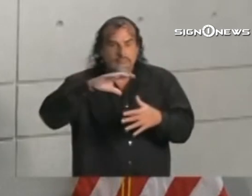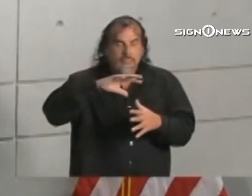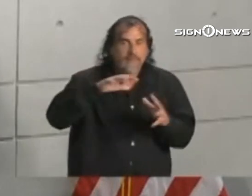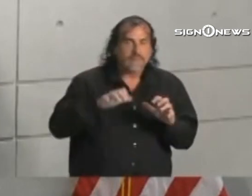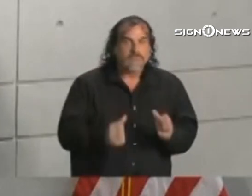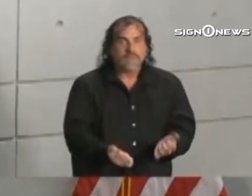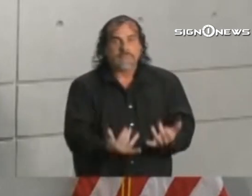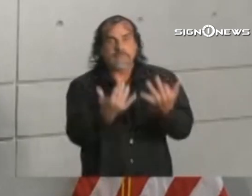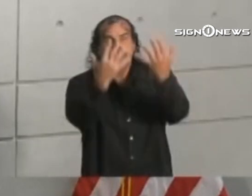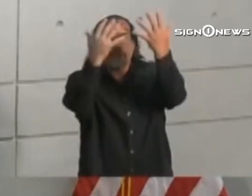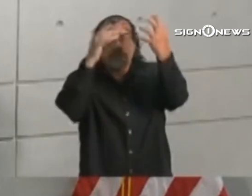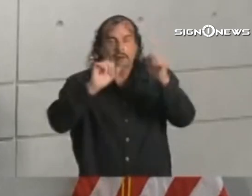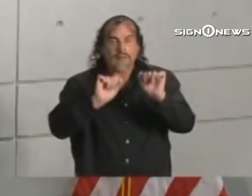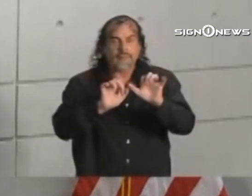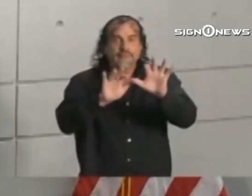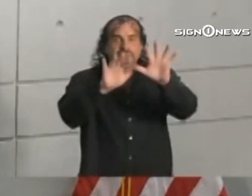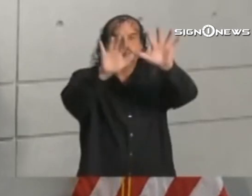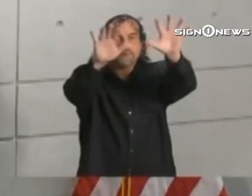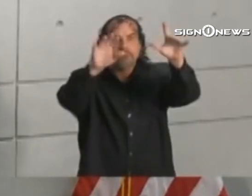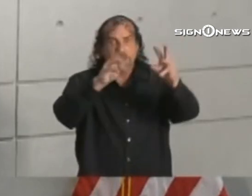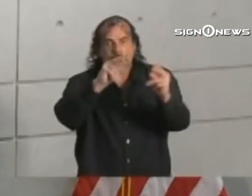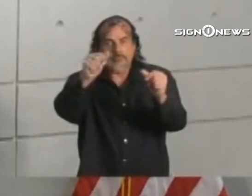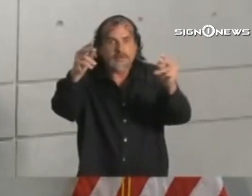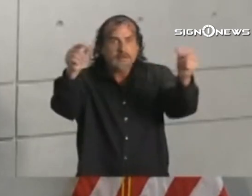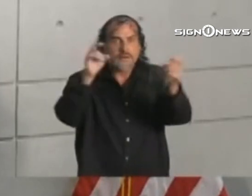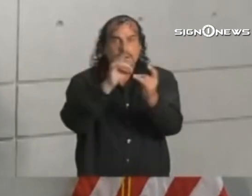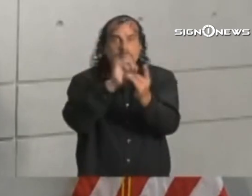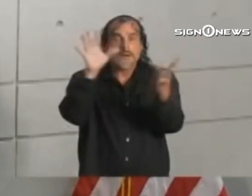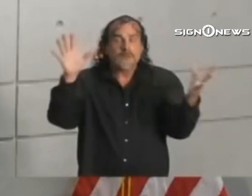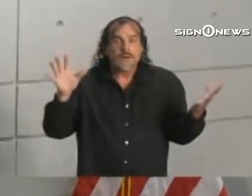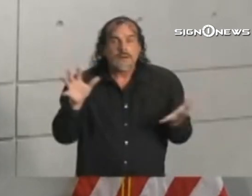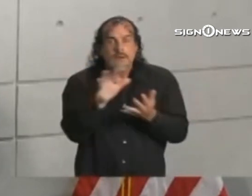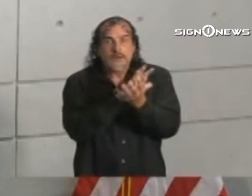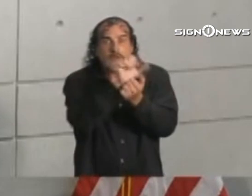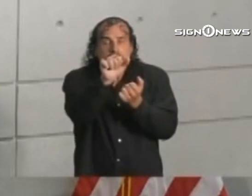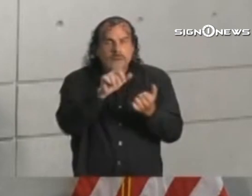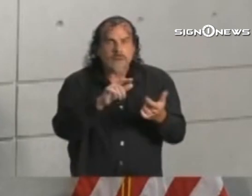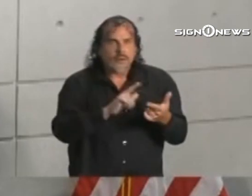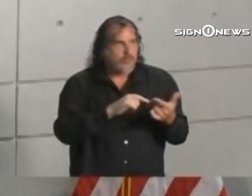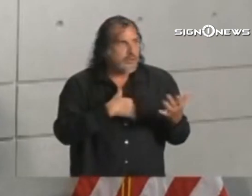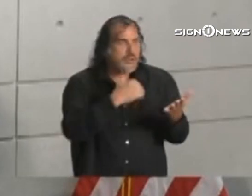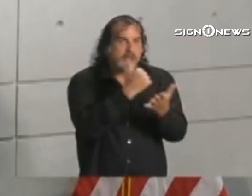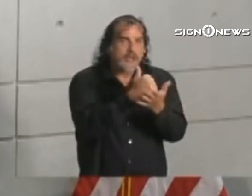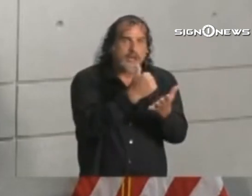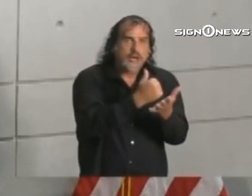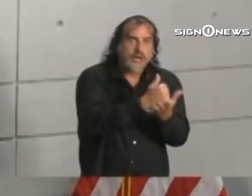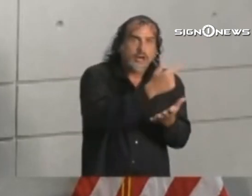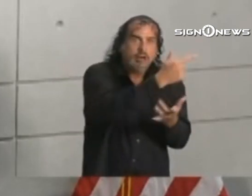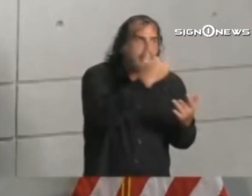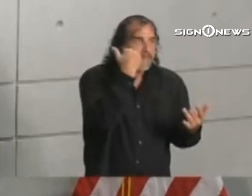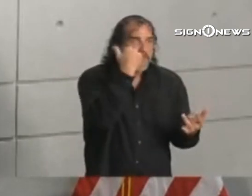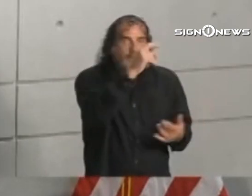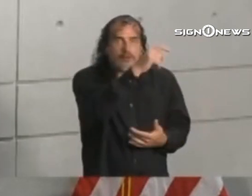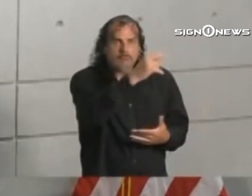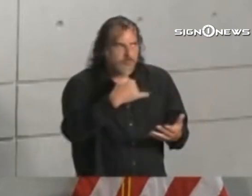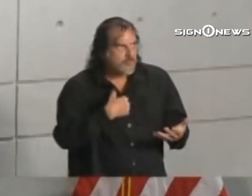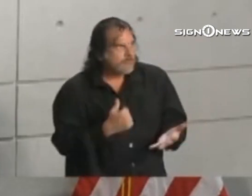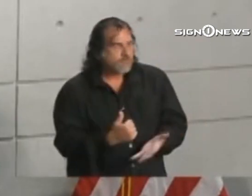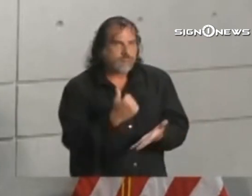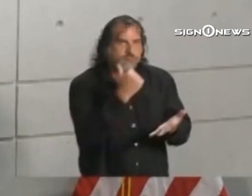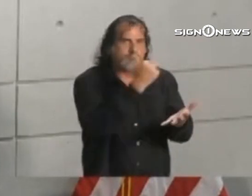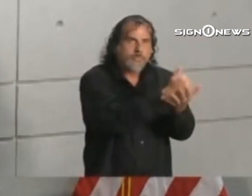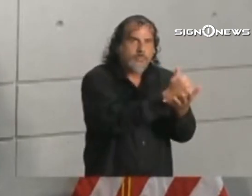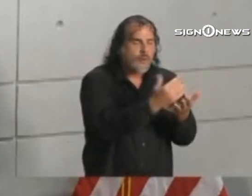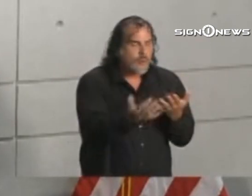devastating forest fires that they are dealing with. We make our assets available to them should they need it, whether it